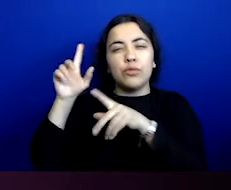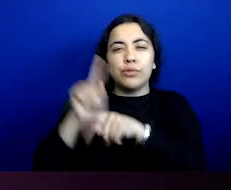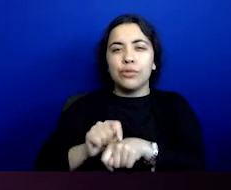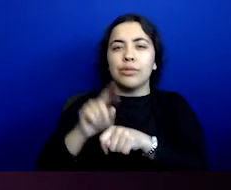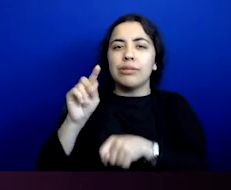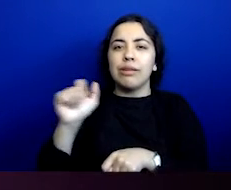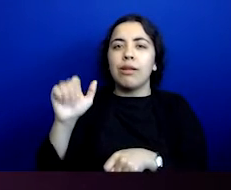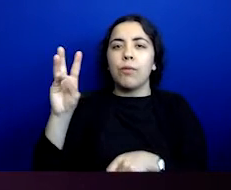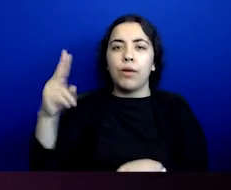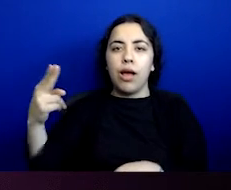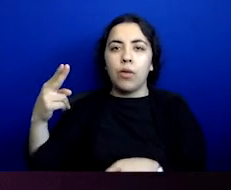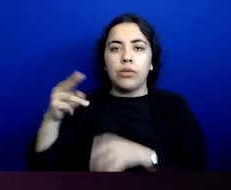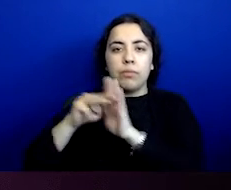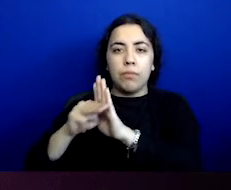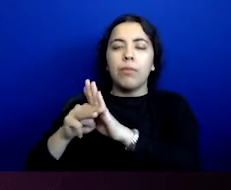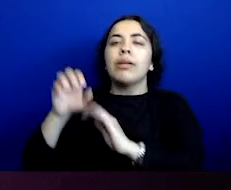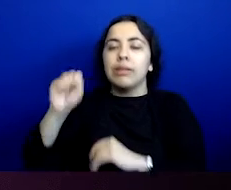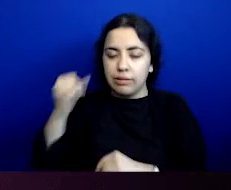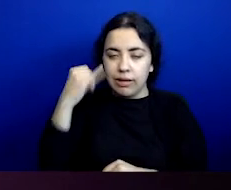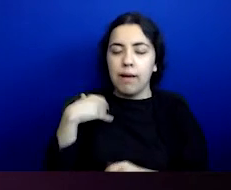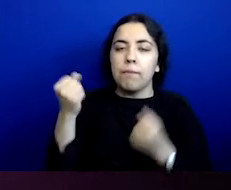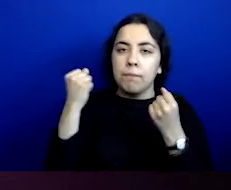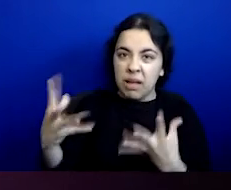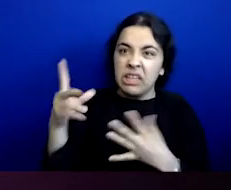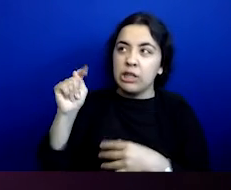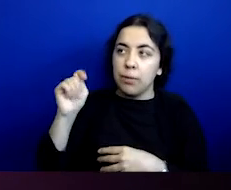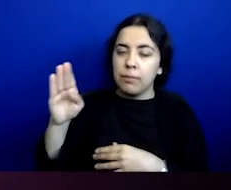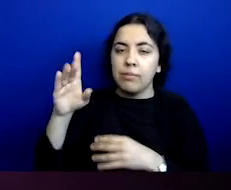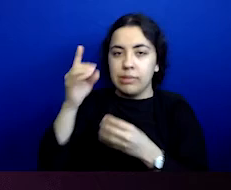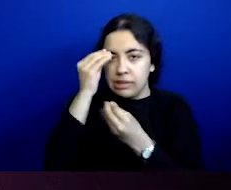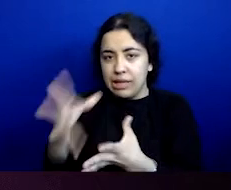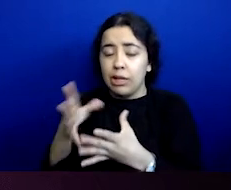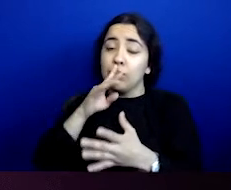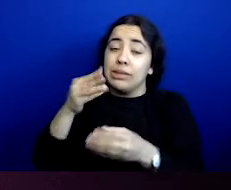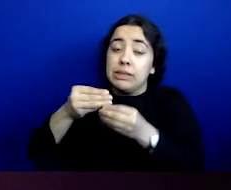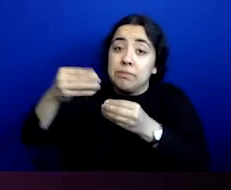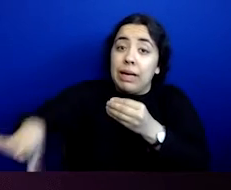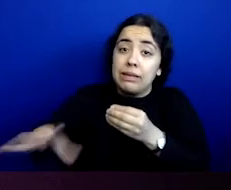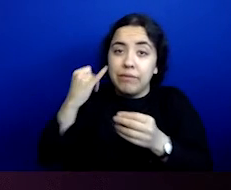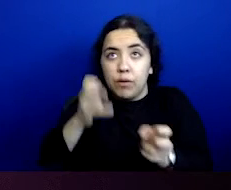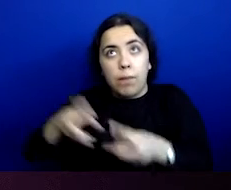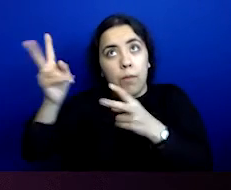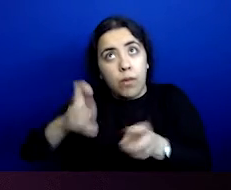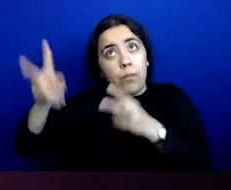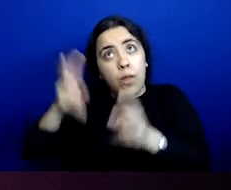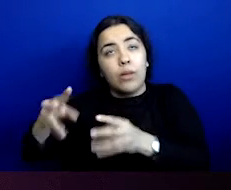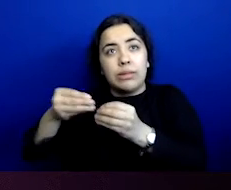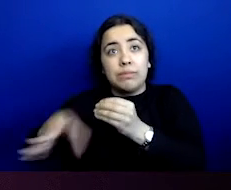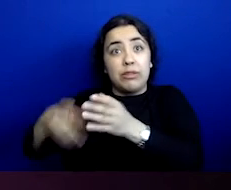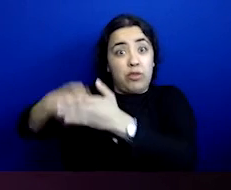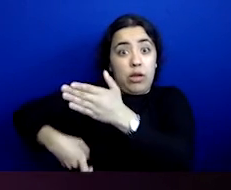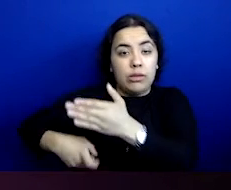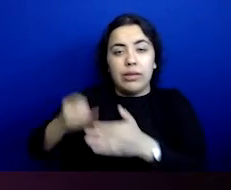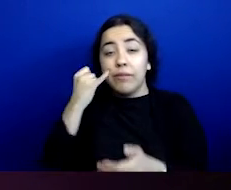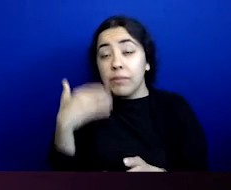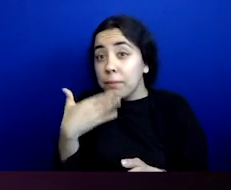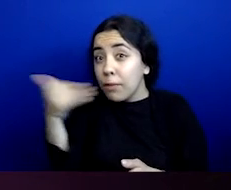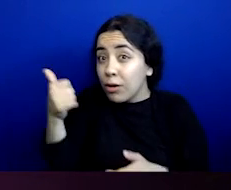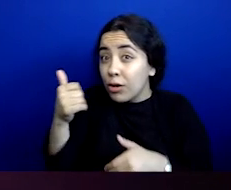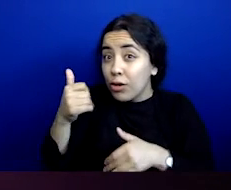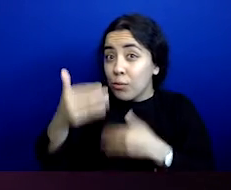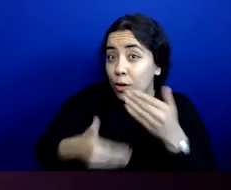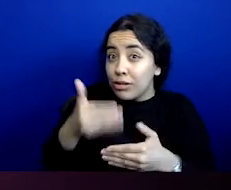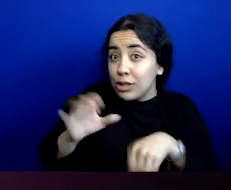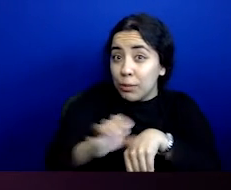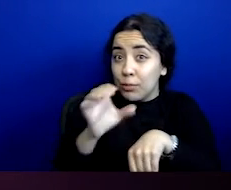and we recognize that, yes, if there's terabytes and petabytes of data, it's going to get really expensive if you're just storing this in the cloud. But guess what? If you have better processing compute engines